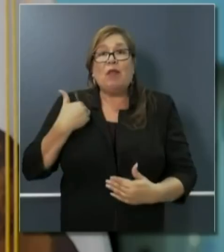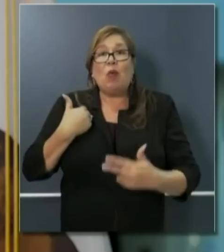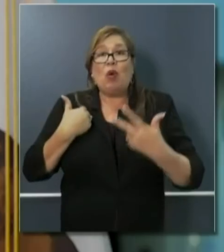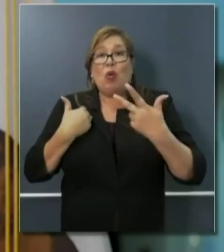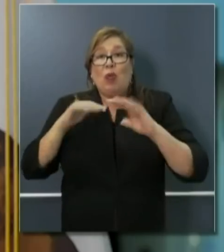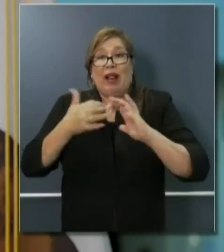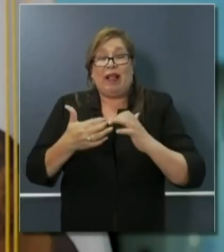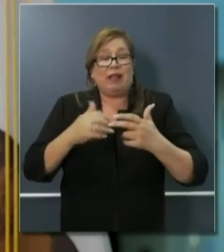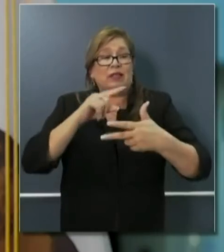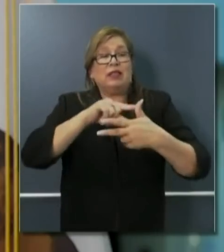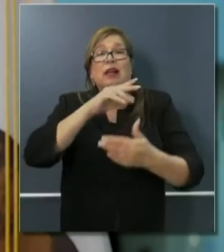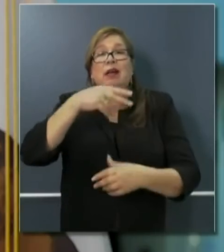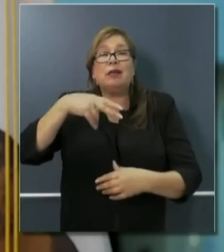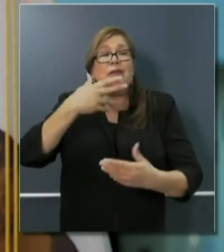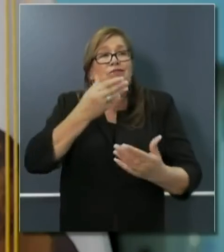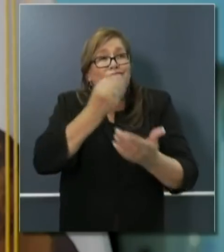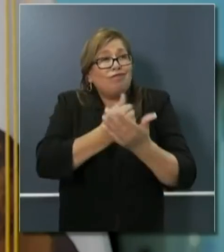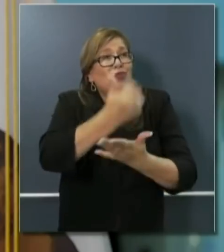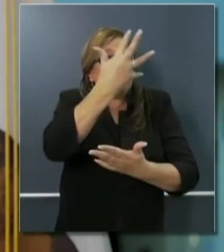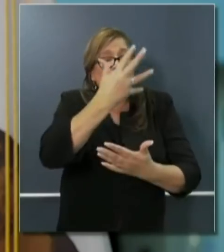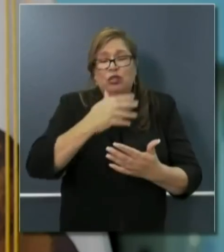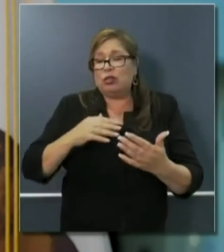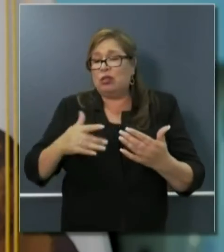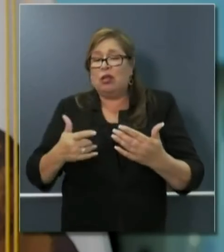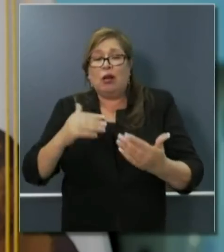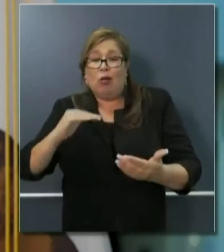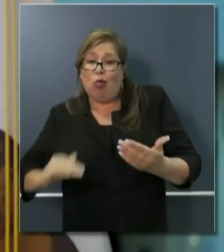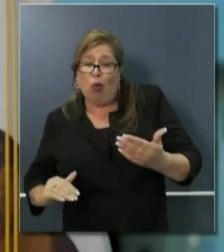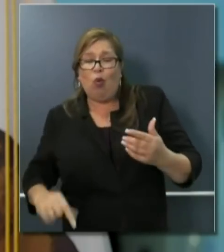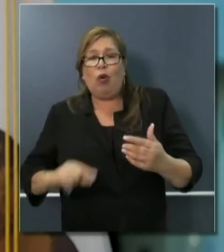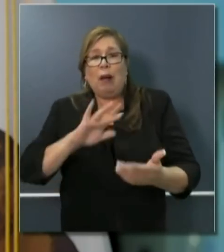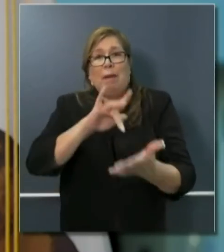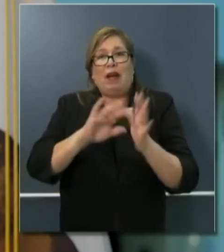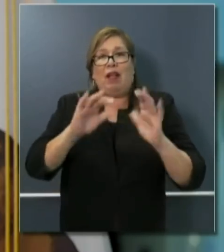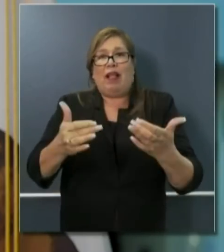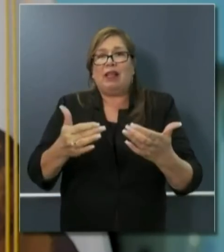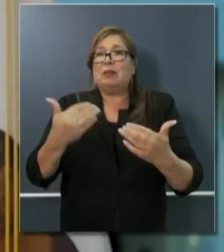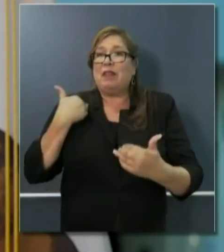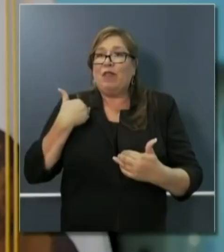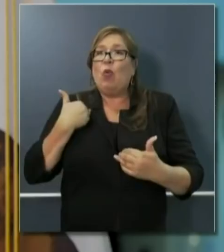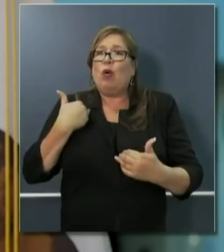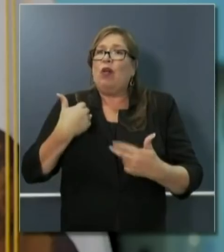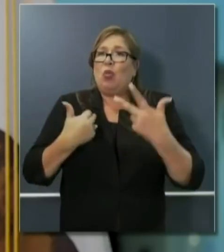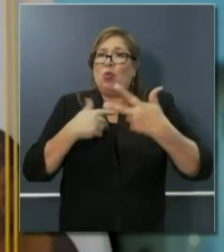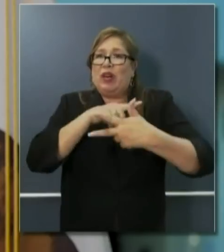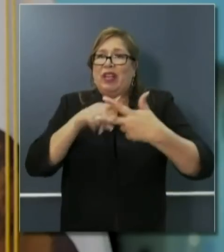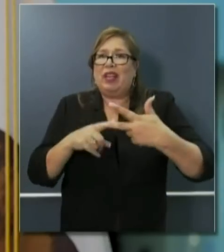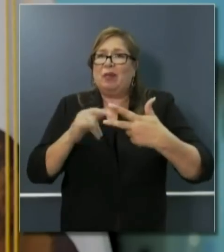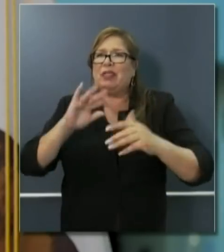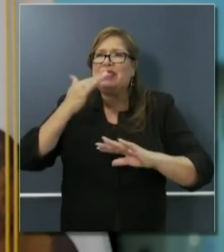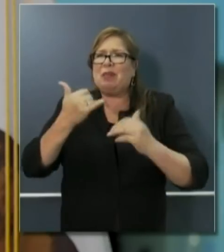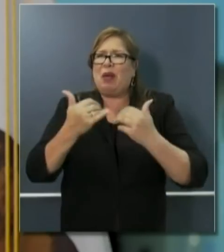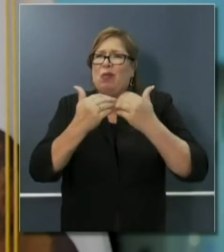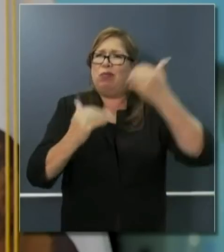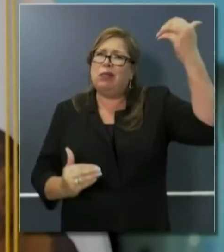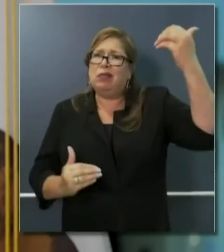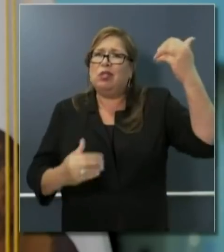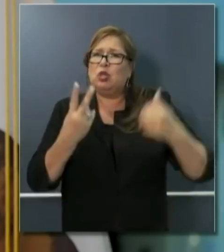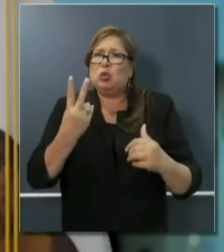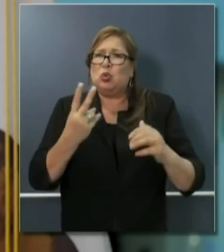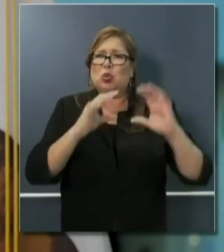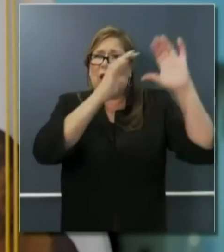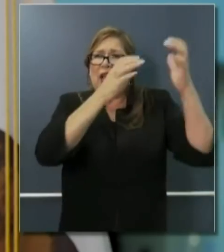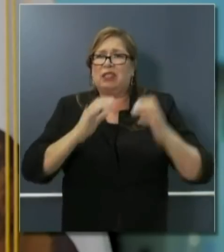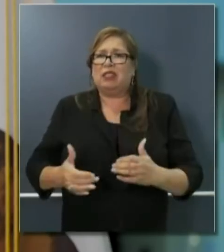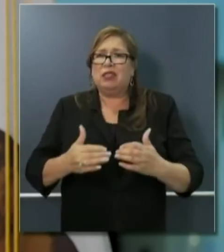society to a two-class society. So something was fundamentally flawed in that global context, manifested quite acutely here in the